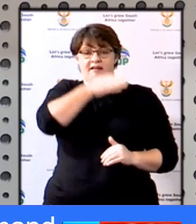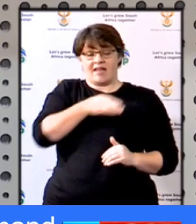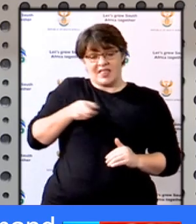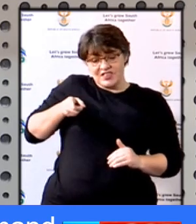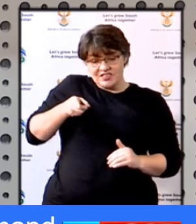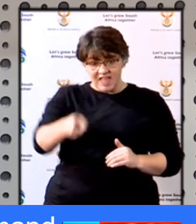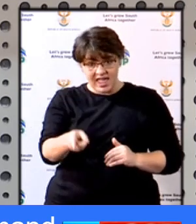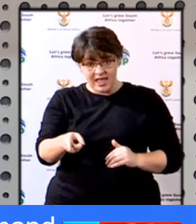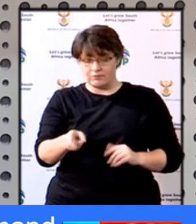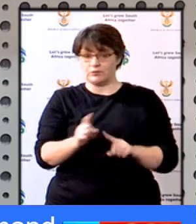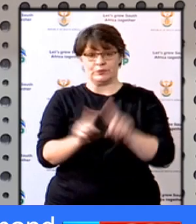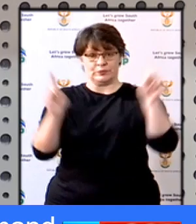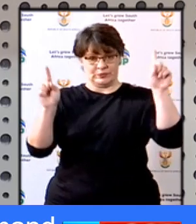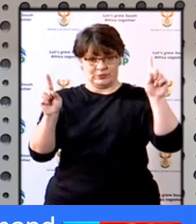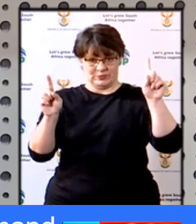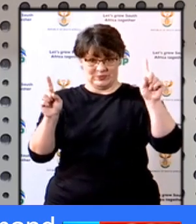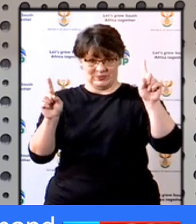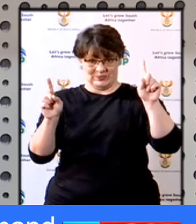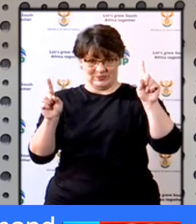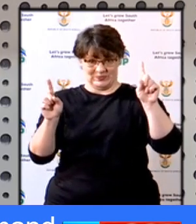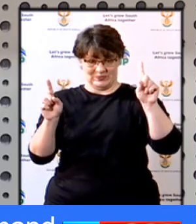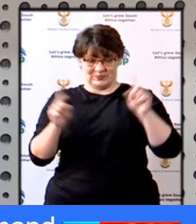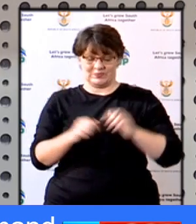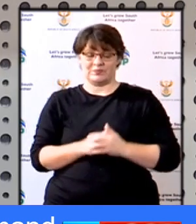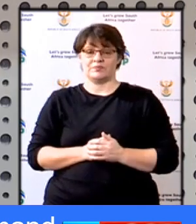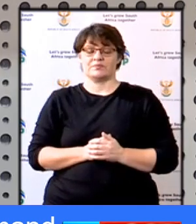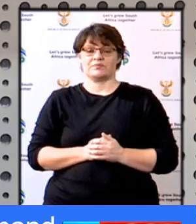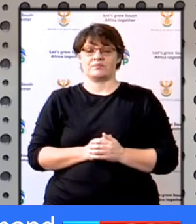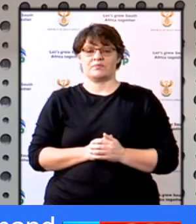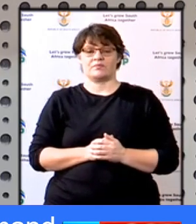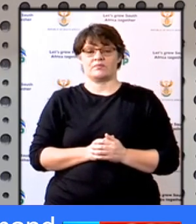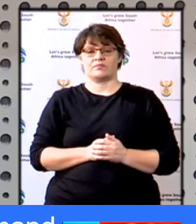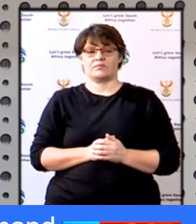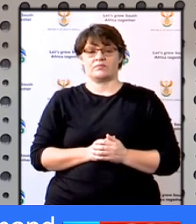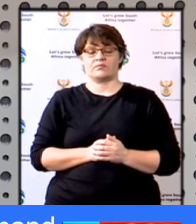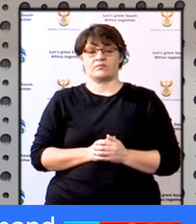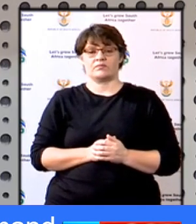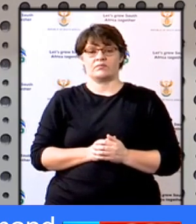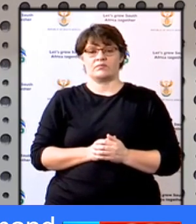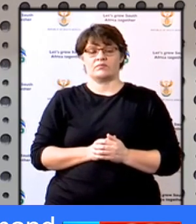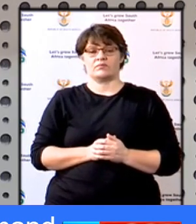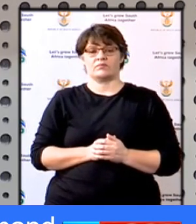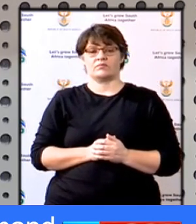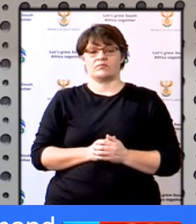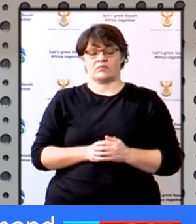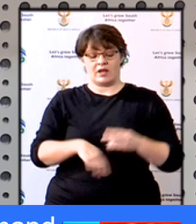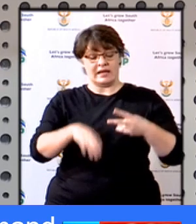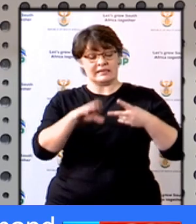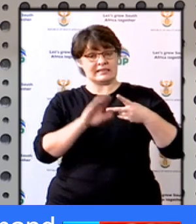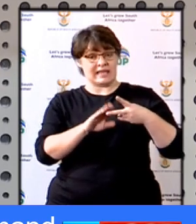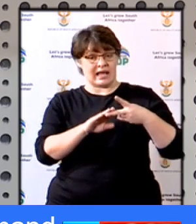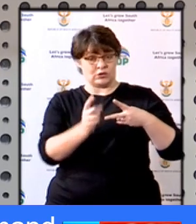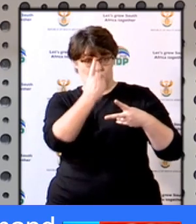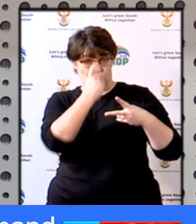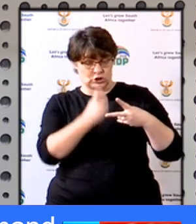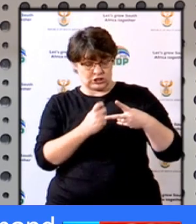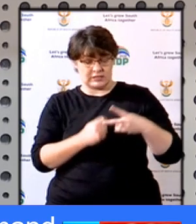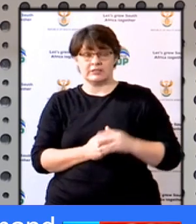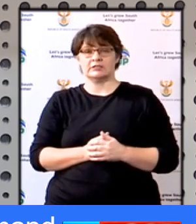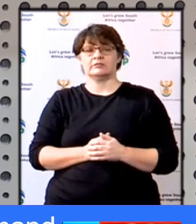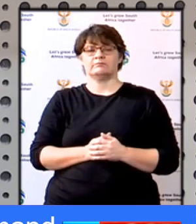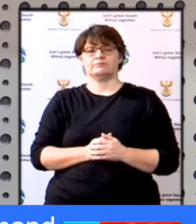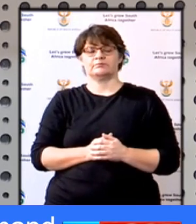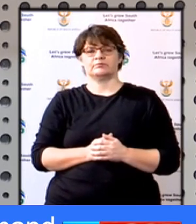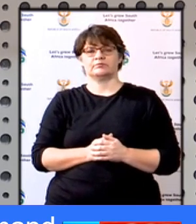is consumed on premises. The second issue that came up from Mercedes was on